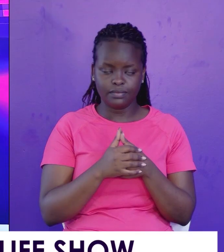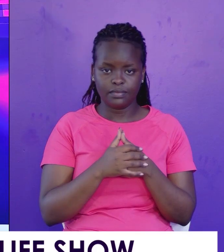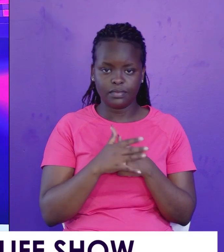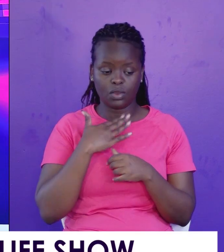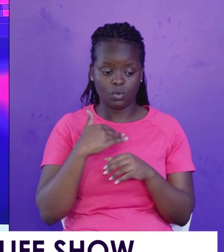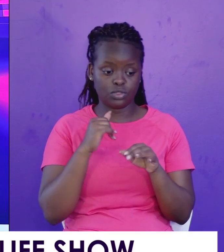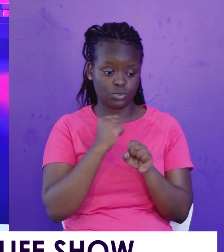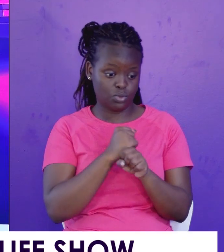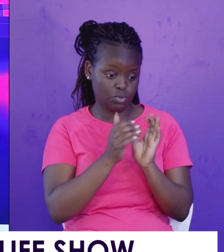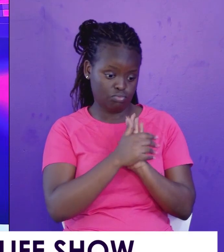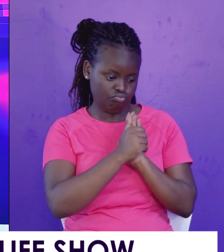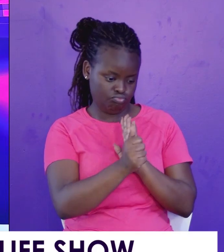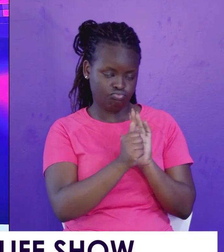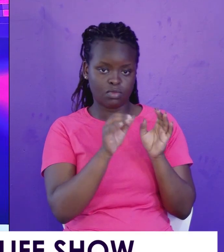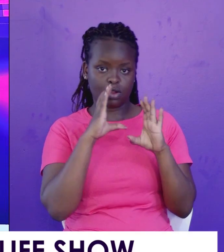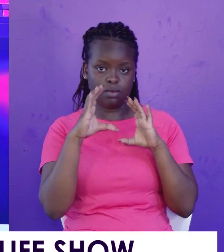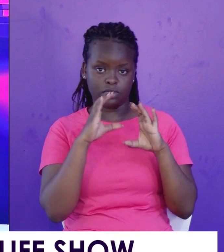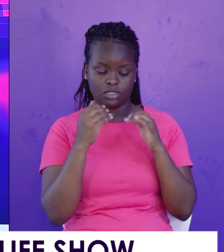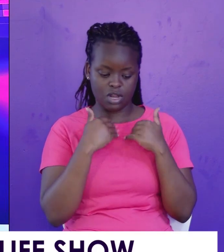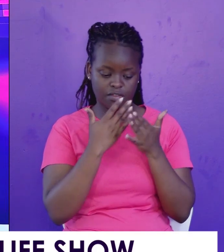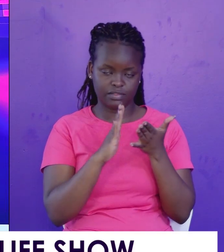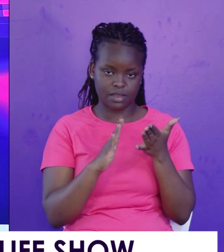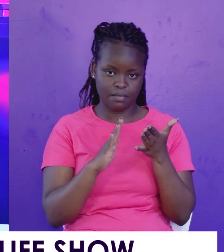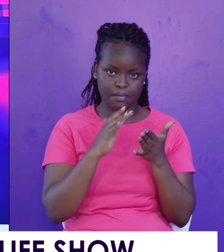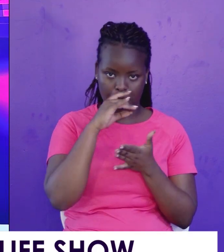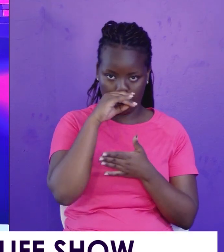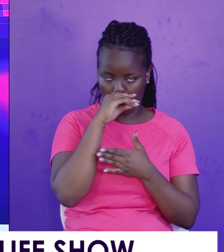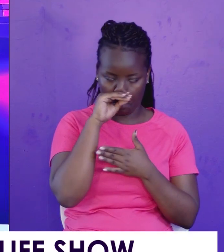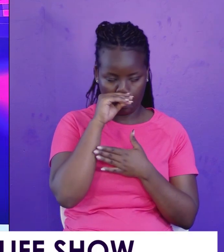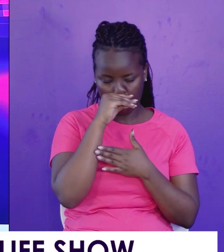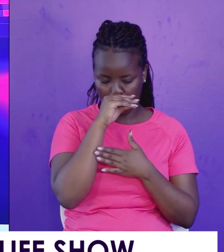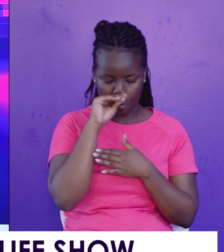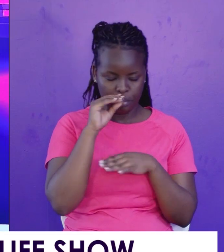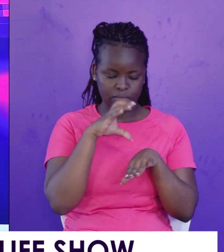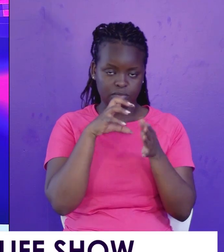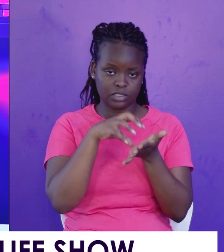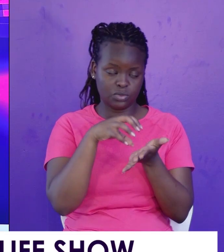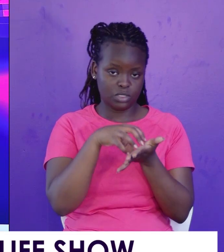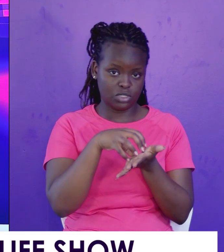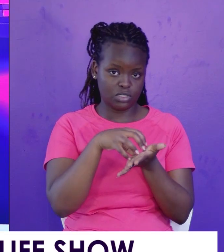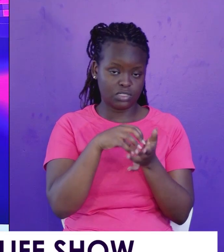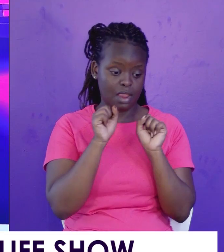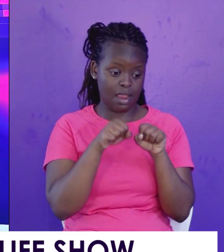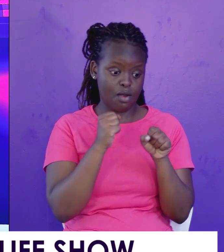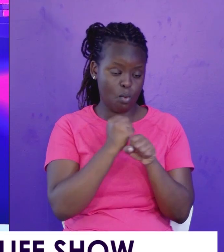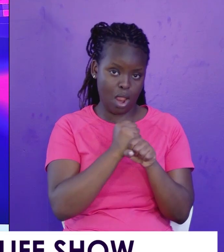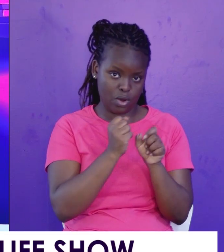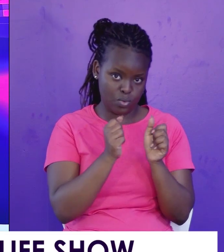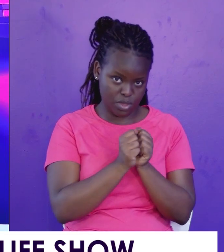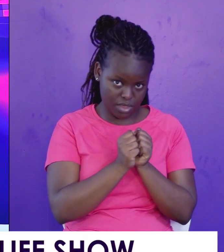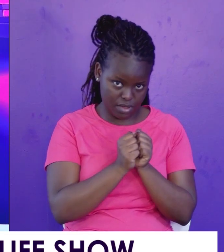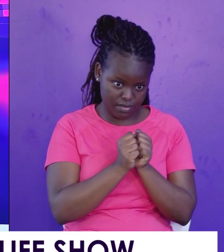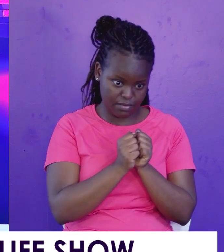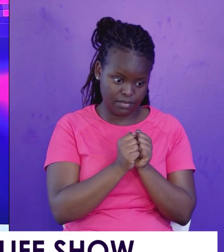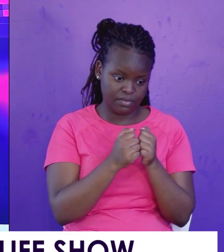communication, there are some call it some situations that you can work with. Okay. As you said, there